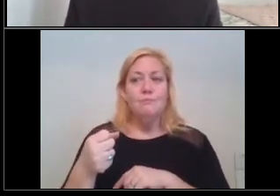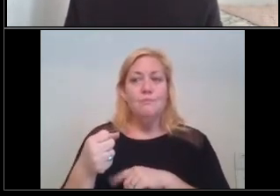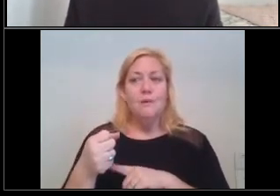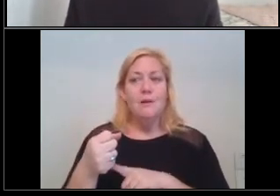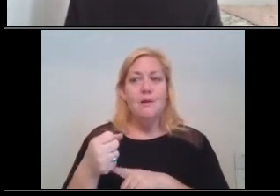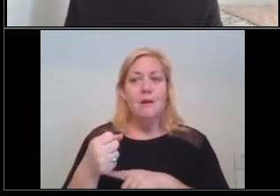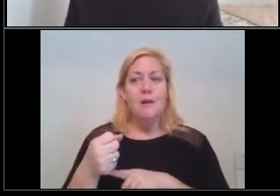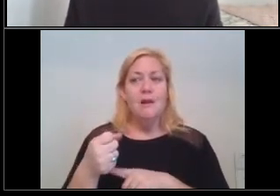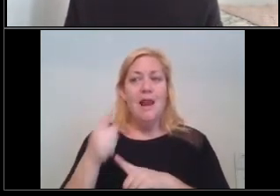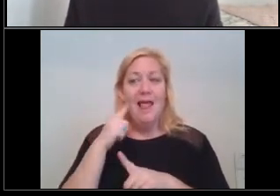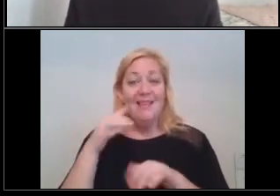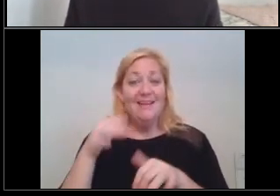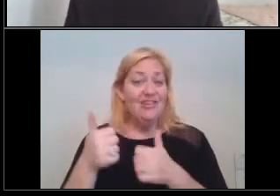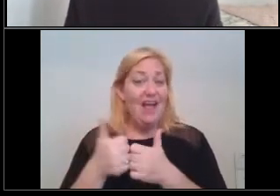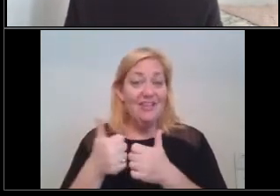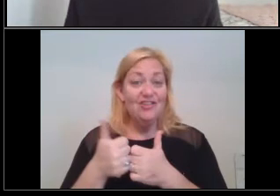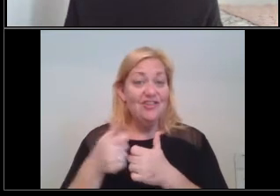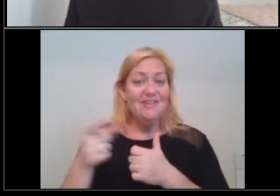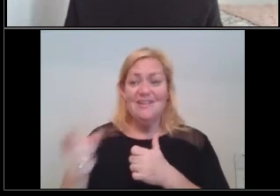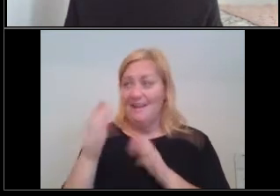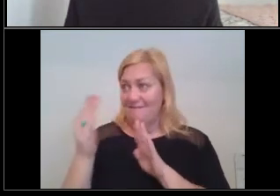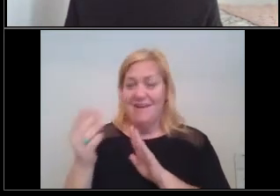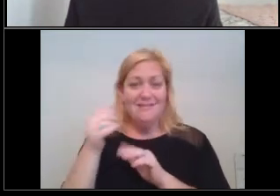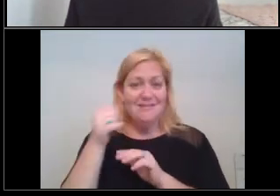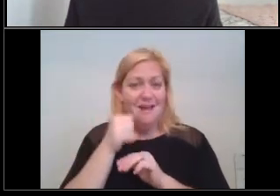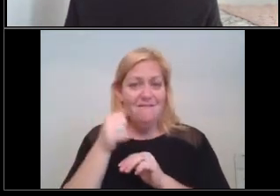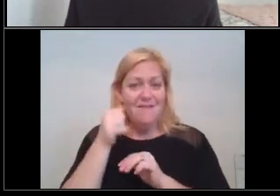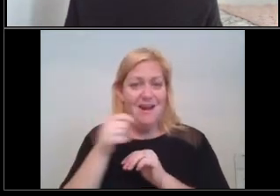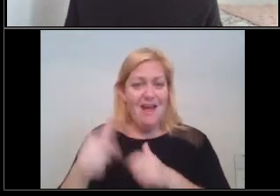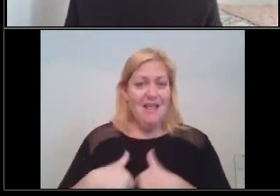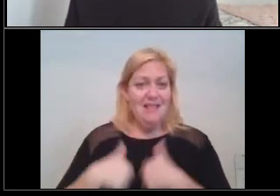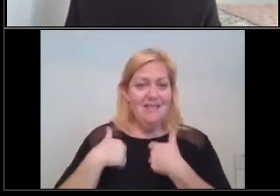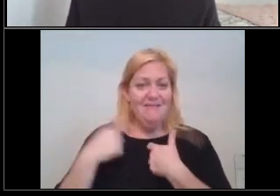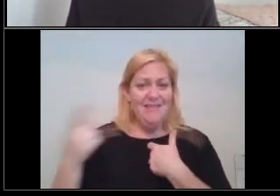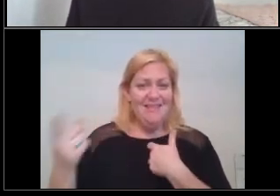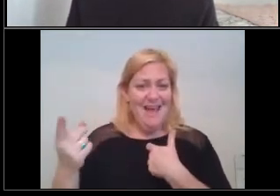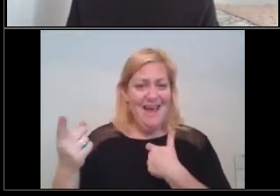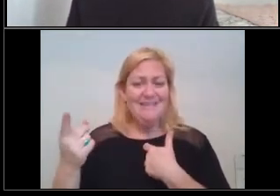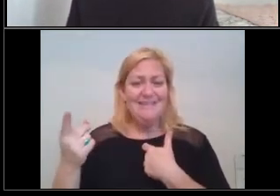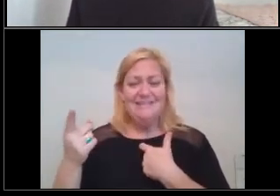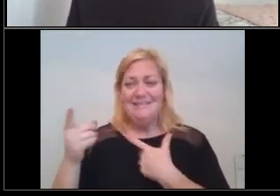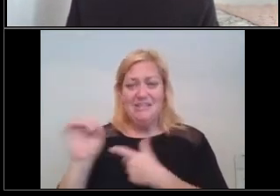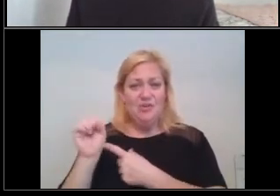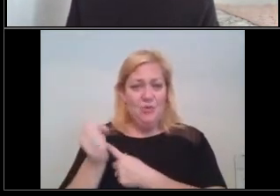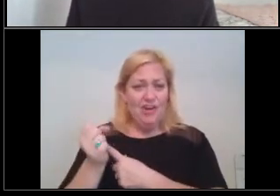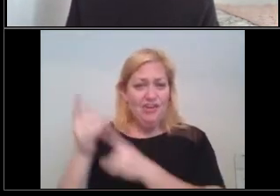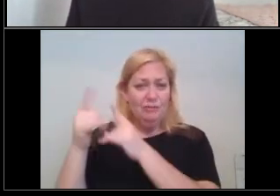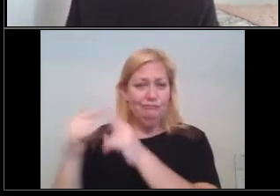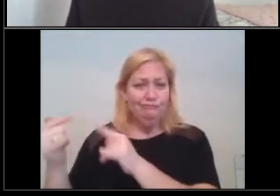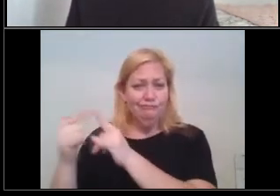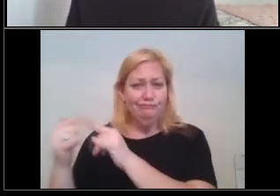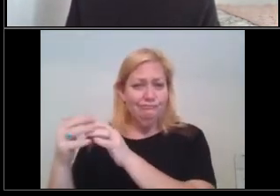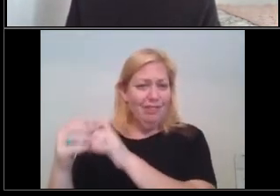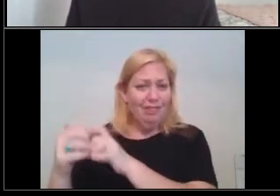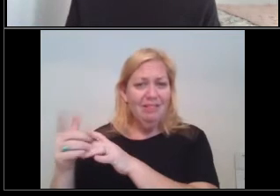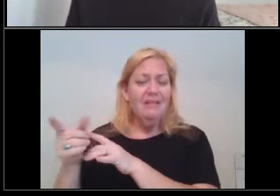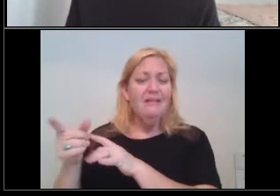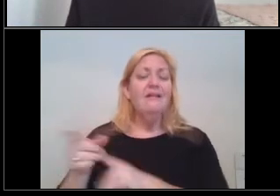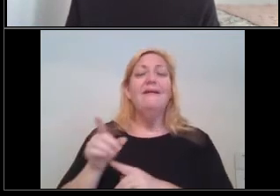the challenges that they face every day living in the conditions that they are. In terms of